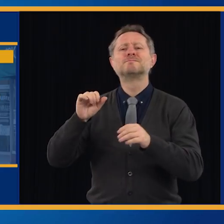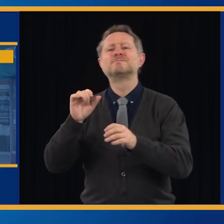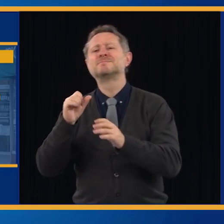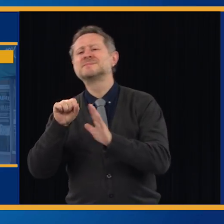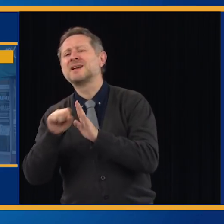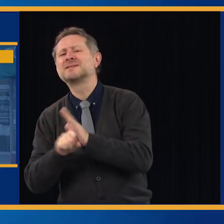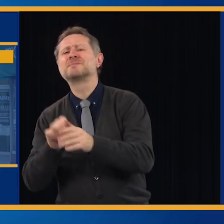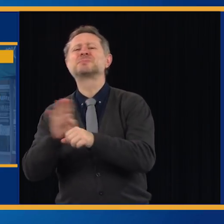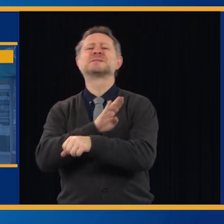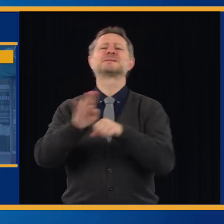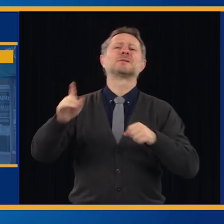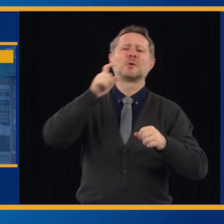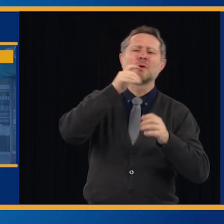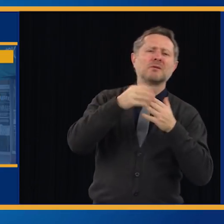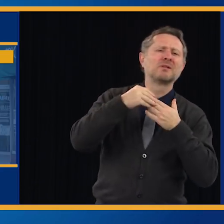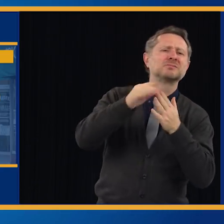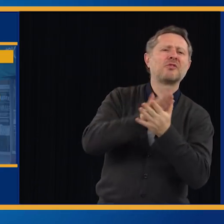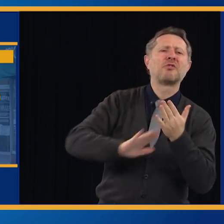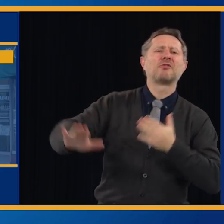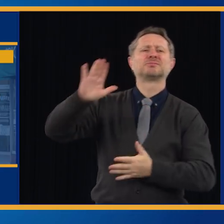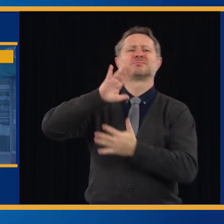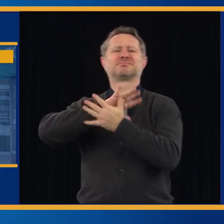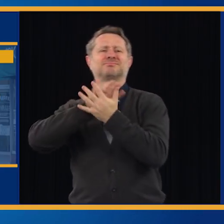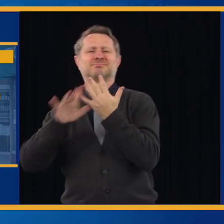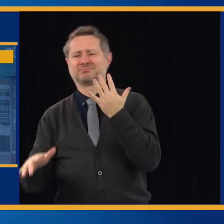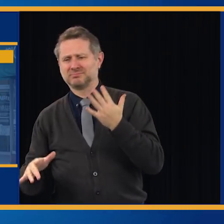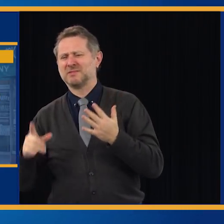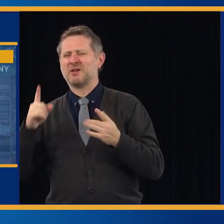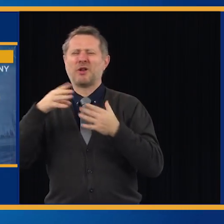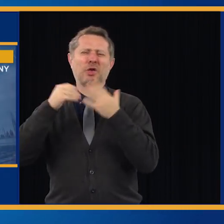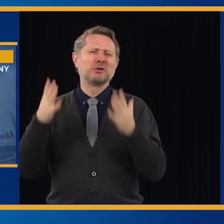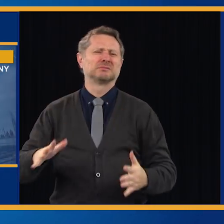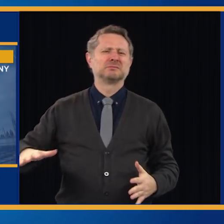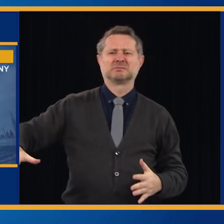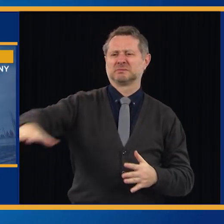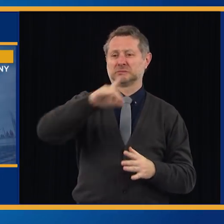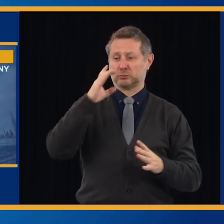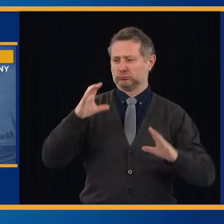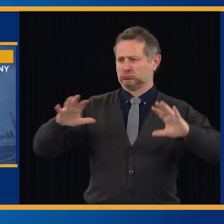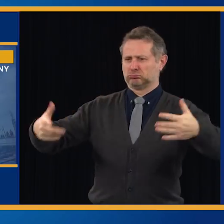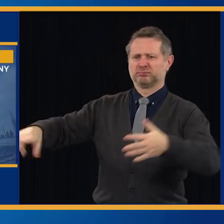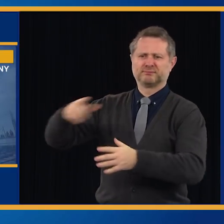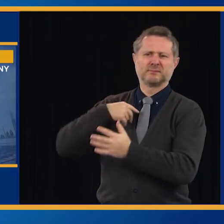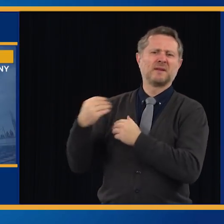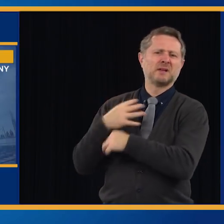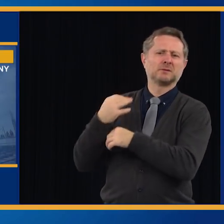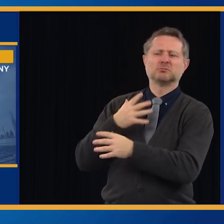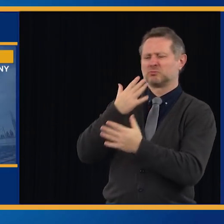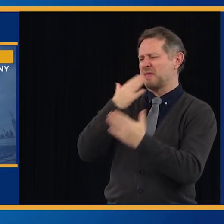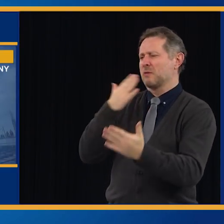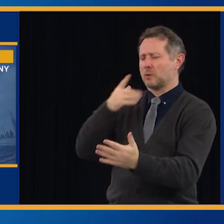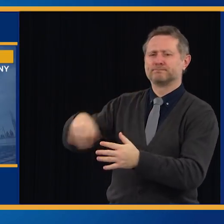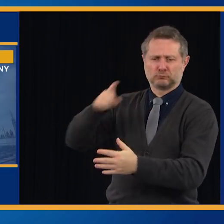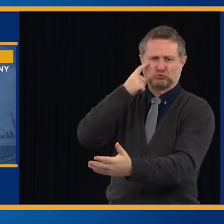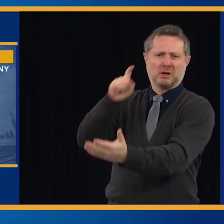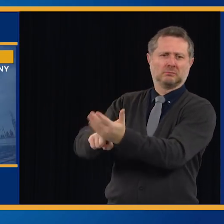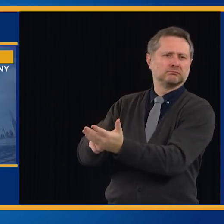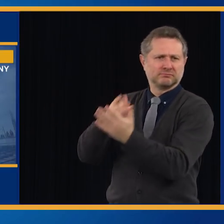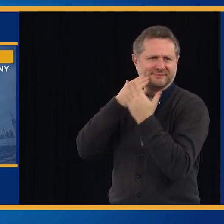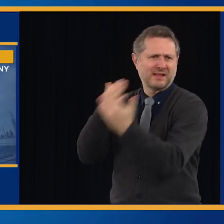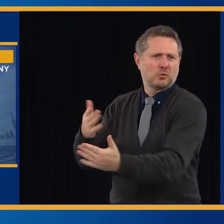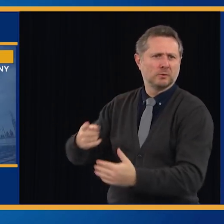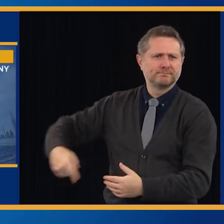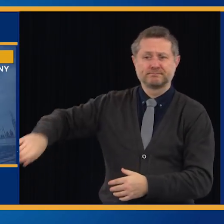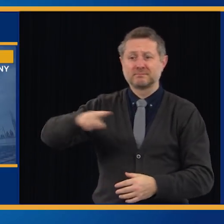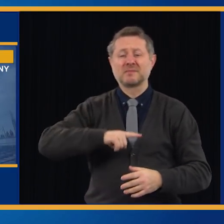who's advising us on just this, and they have been for weeks, and I want to thank them very much. Manufacturing and construction as